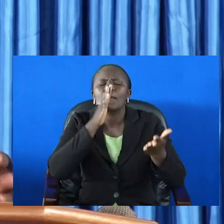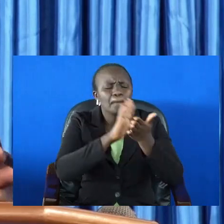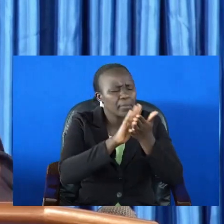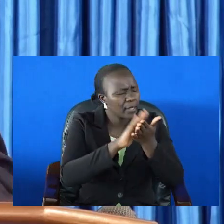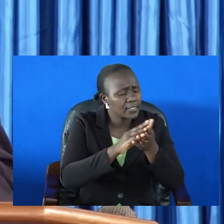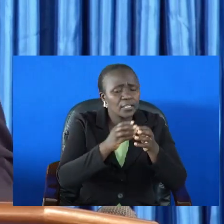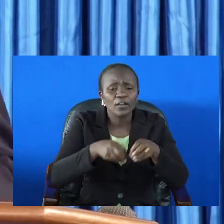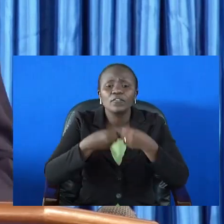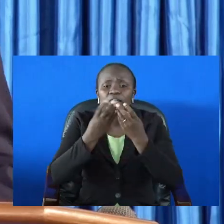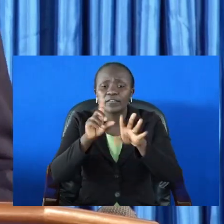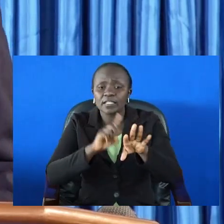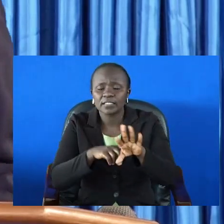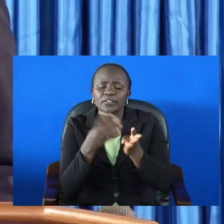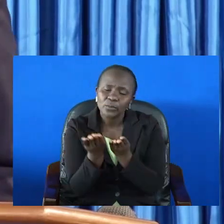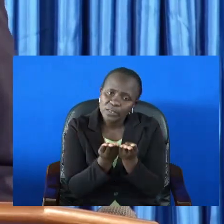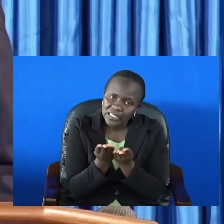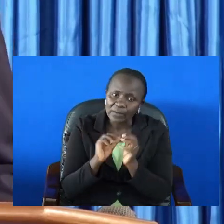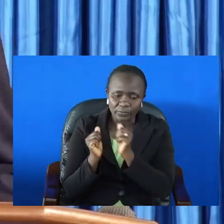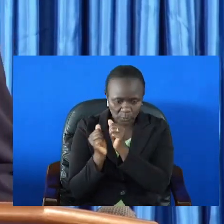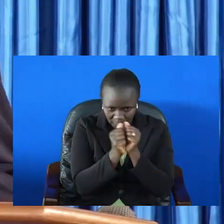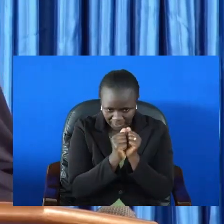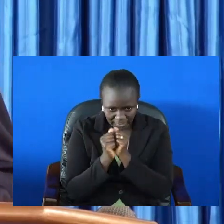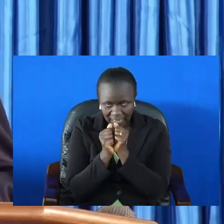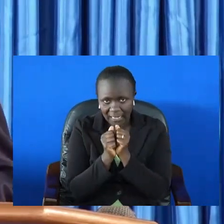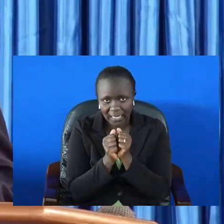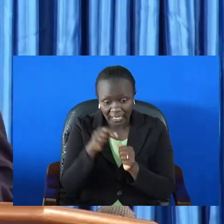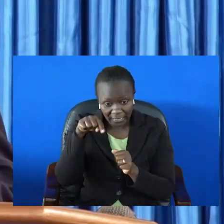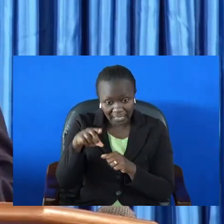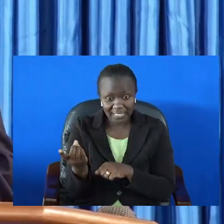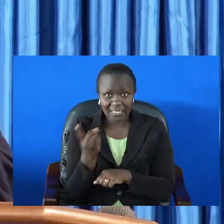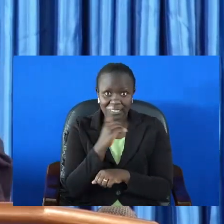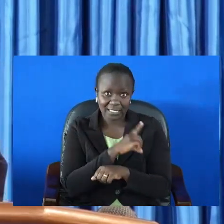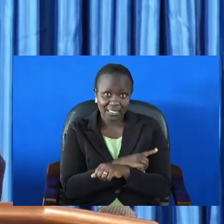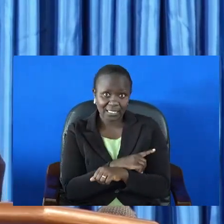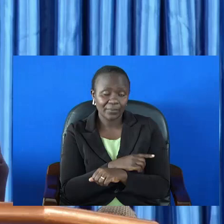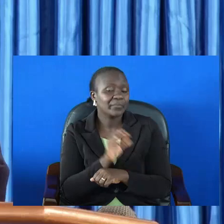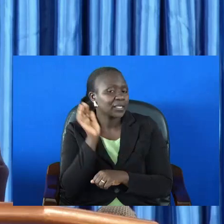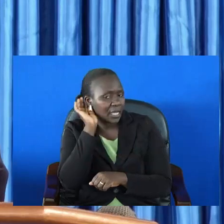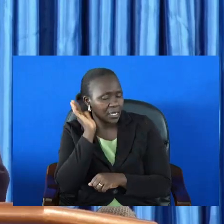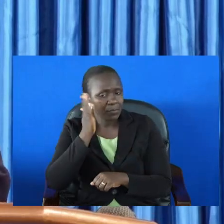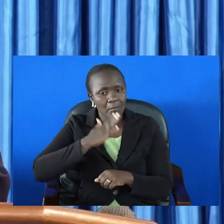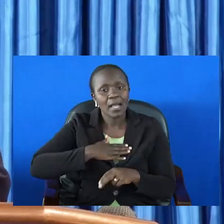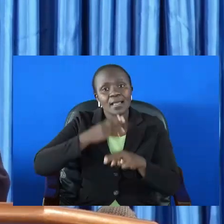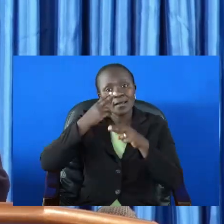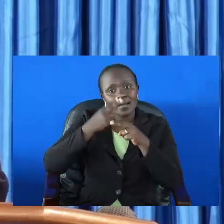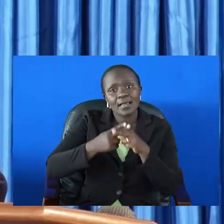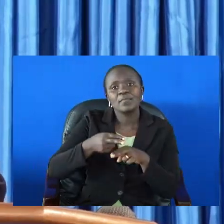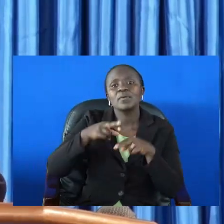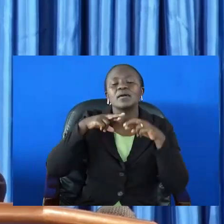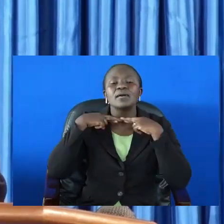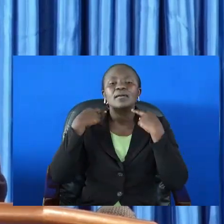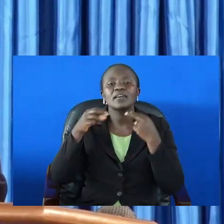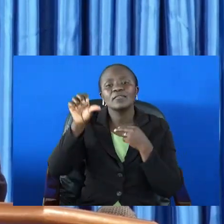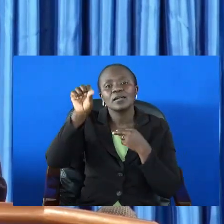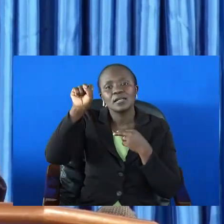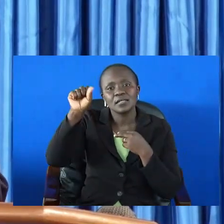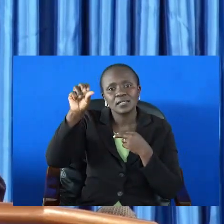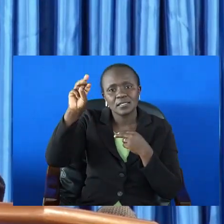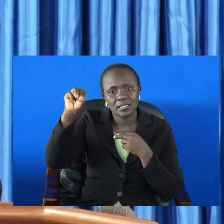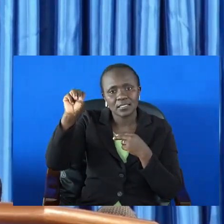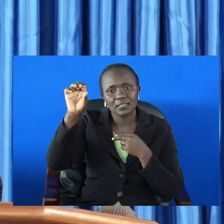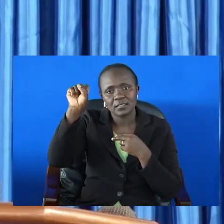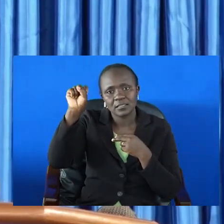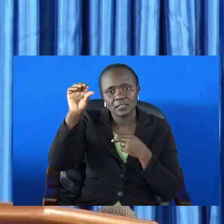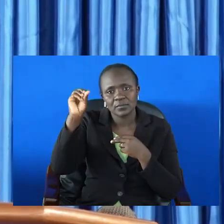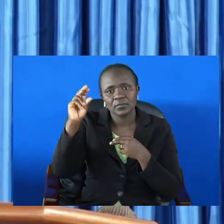for allowing us to serve together. And today, as you have heard, my name is Reverend Samson Samoei, one of the pastors of